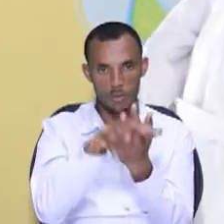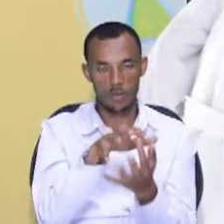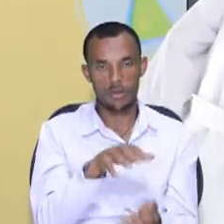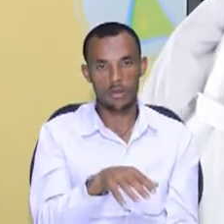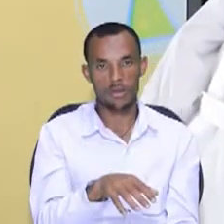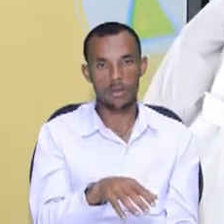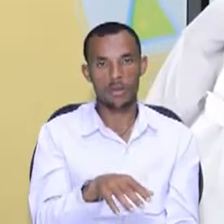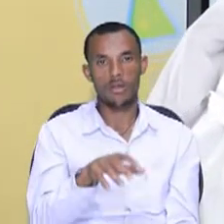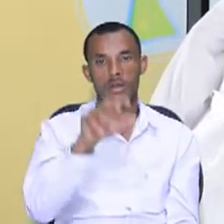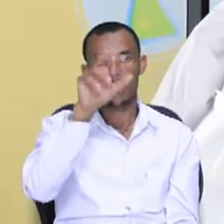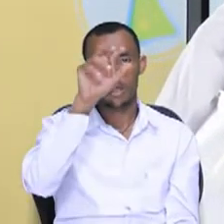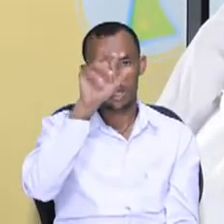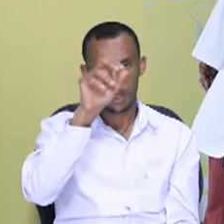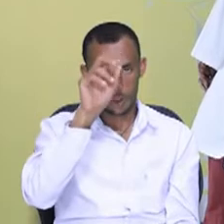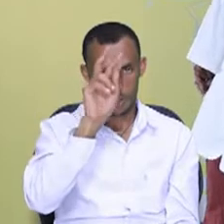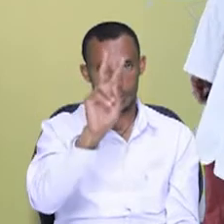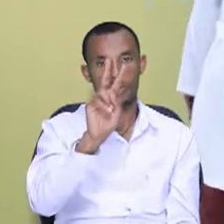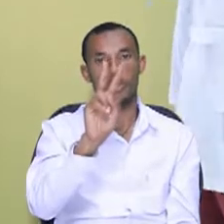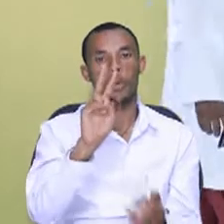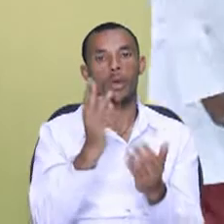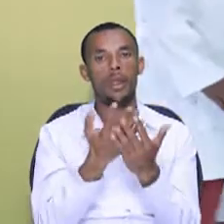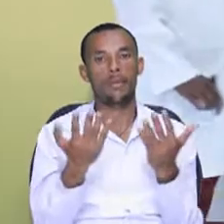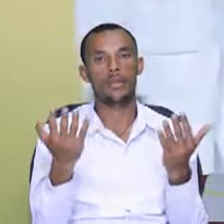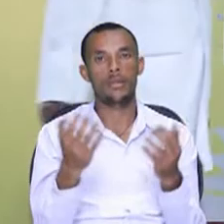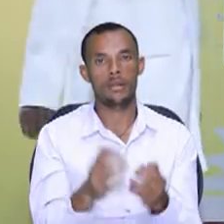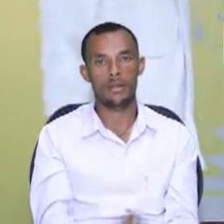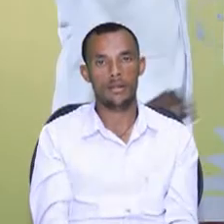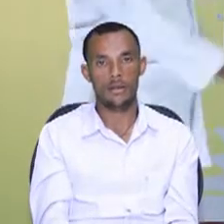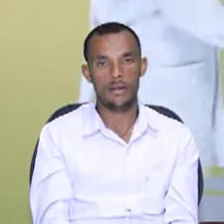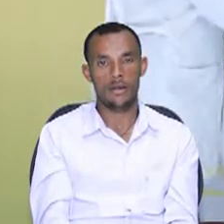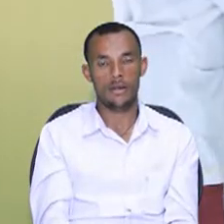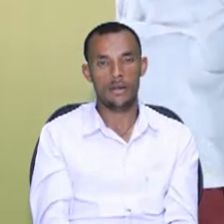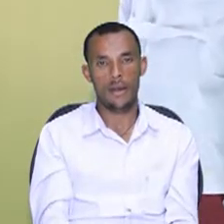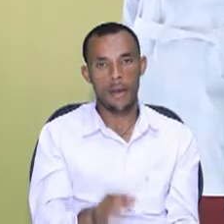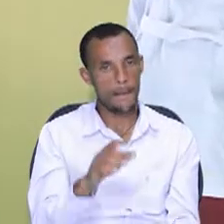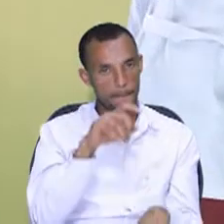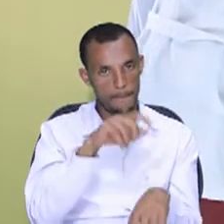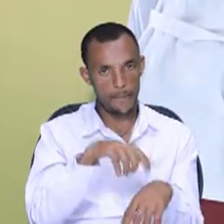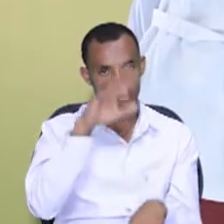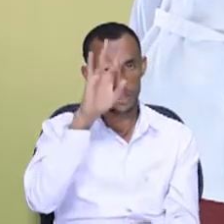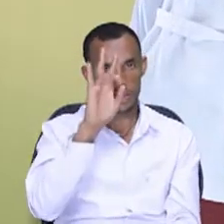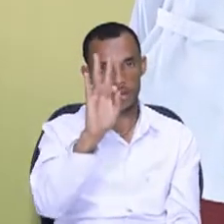contains 32 elements. Period 7,